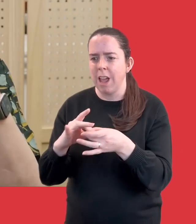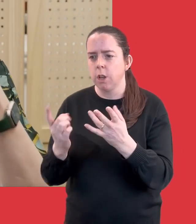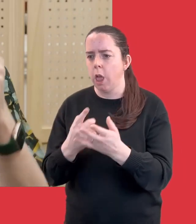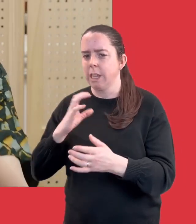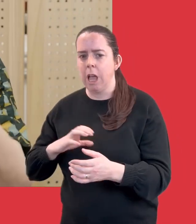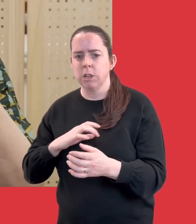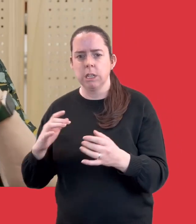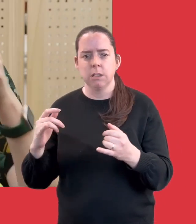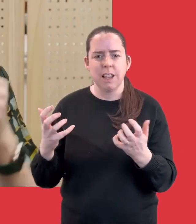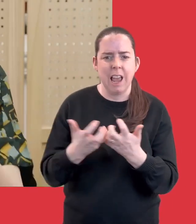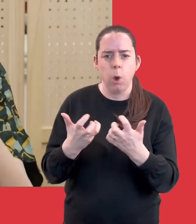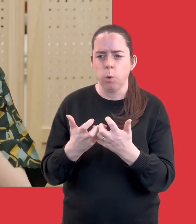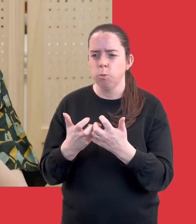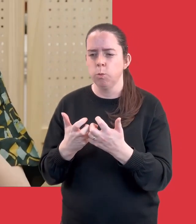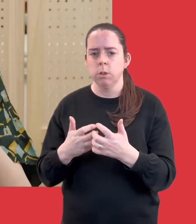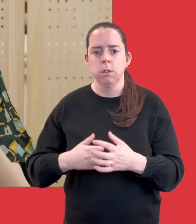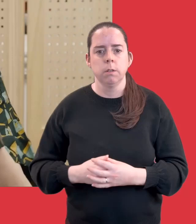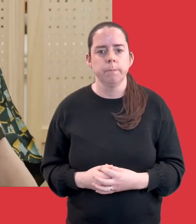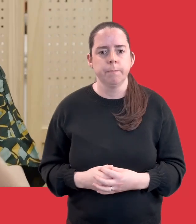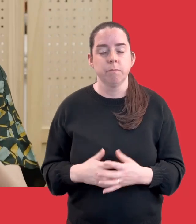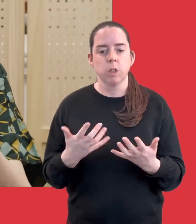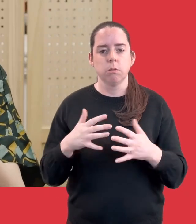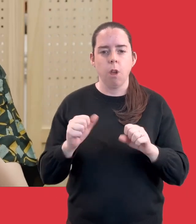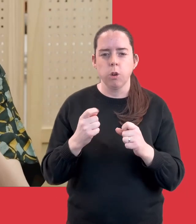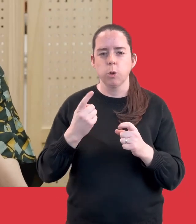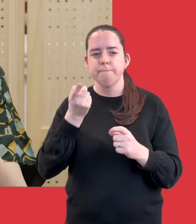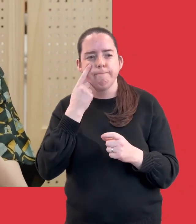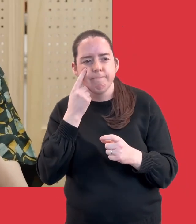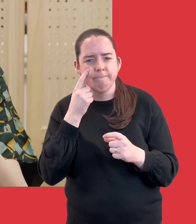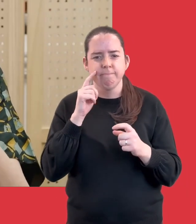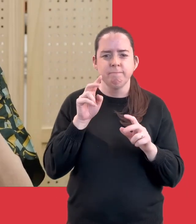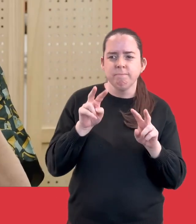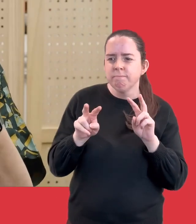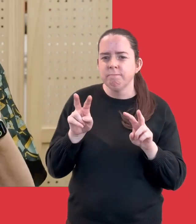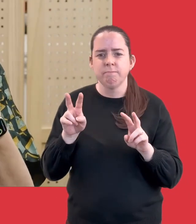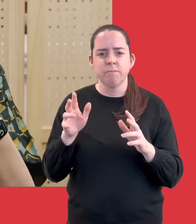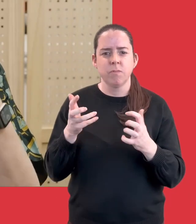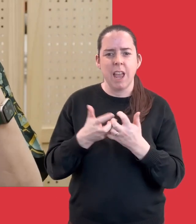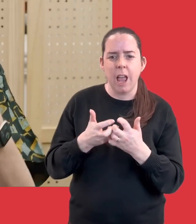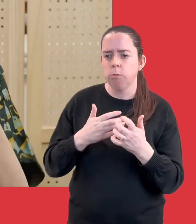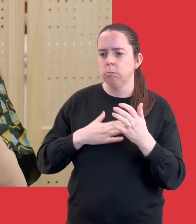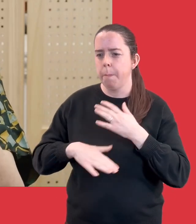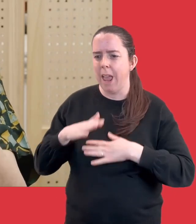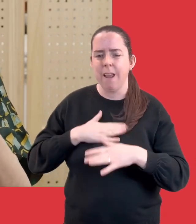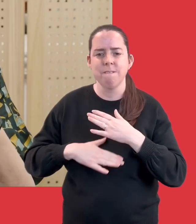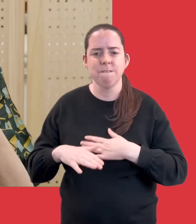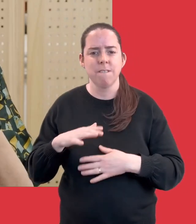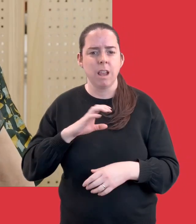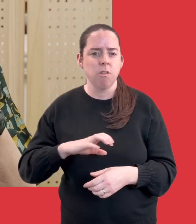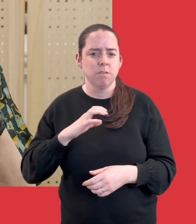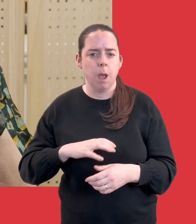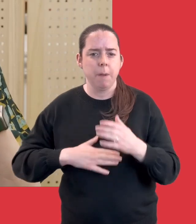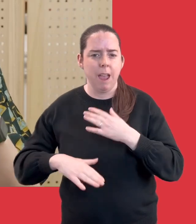up against other characters in this particular way all the time? And they start to make those observations about, in a sense, the character's